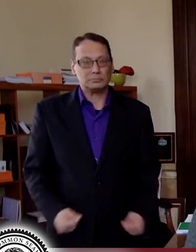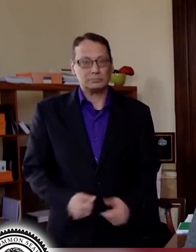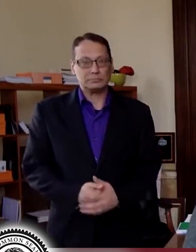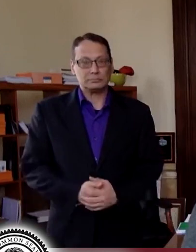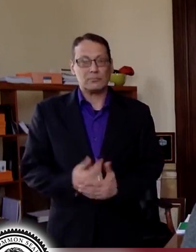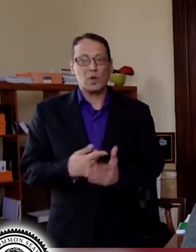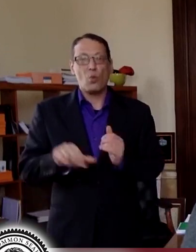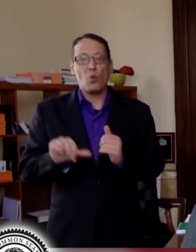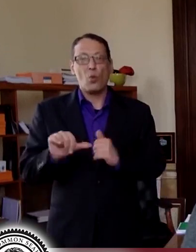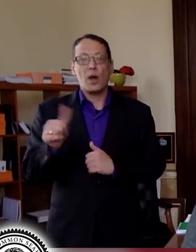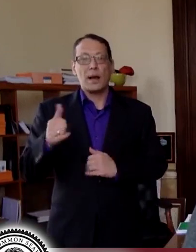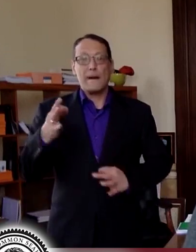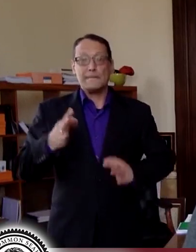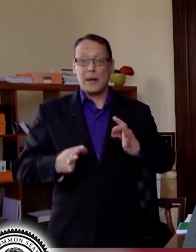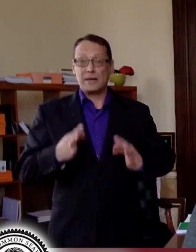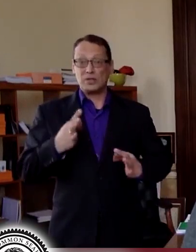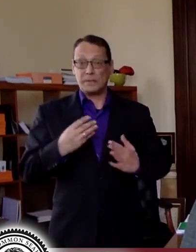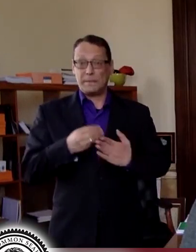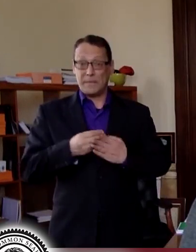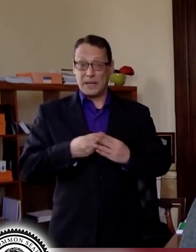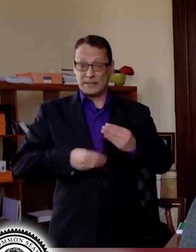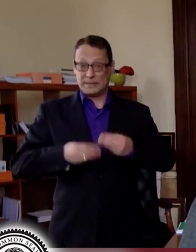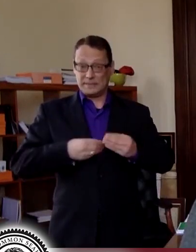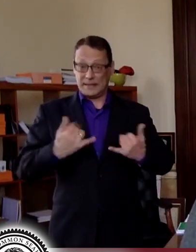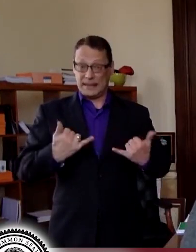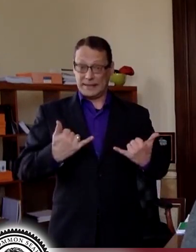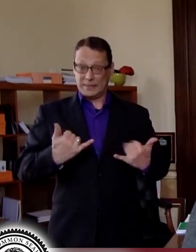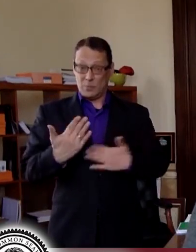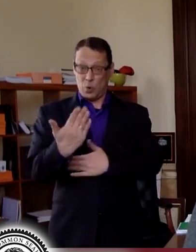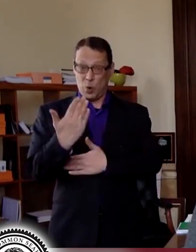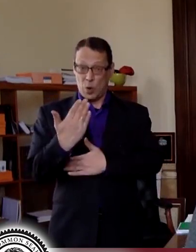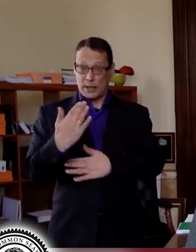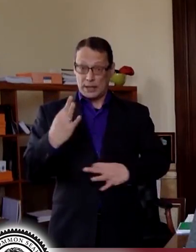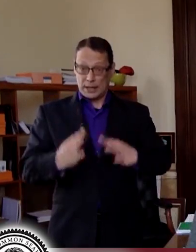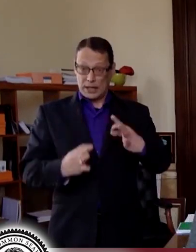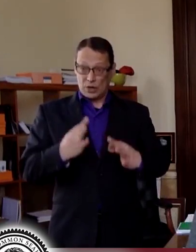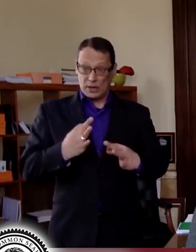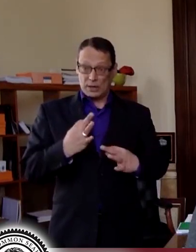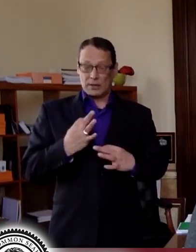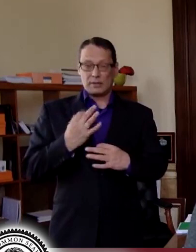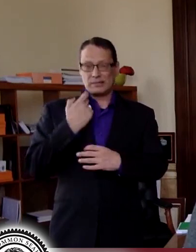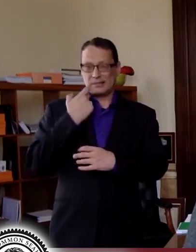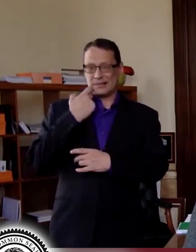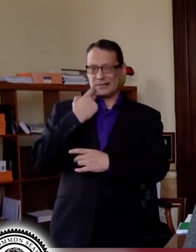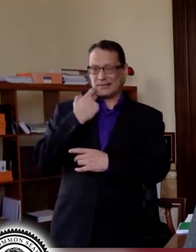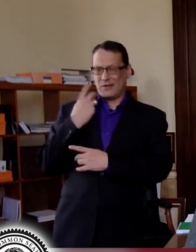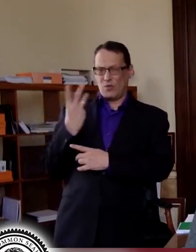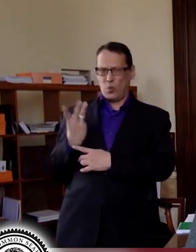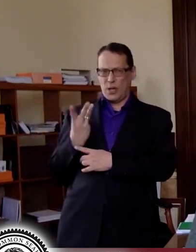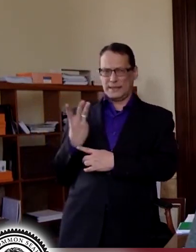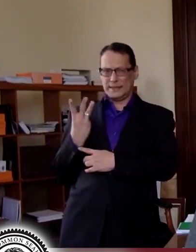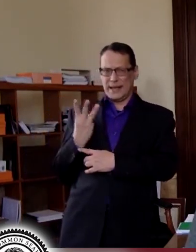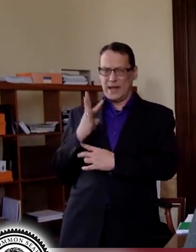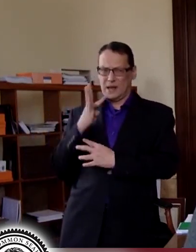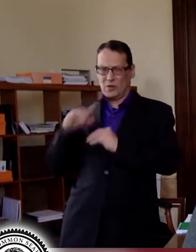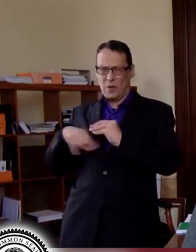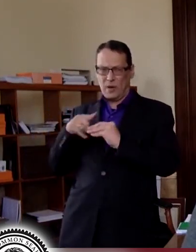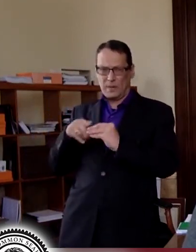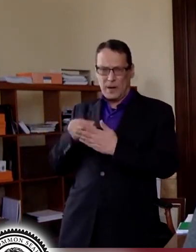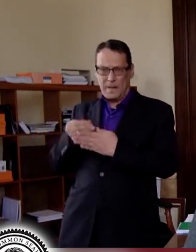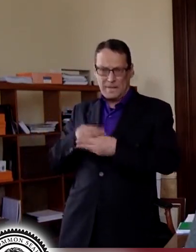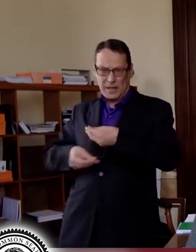What else? The budget hearing this morning. I talked a little about the budget on what day? Wednesday, I guess it